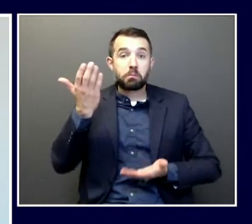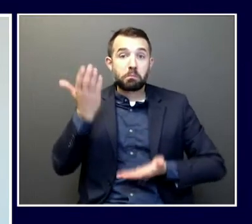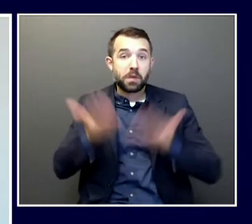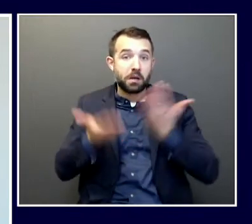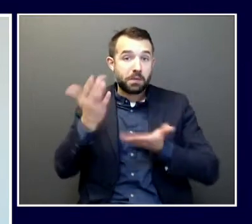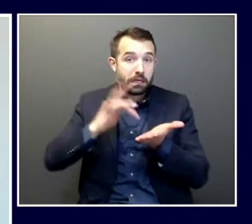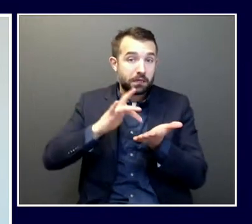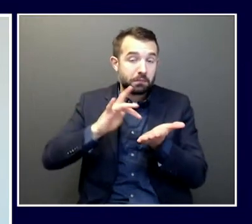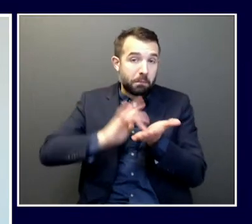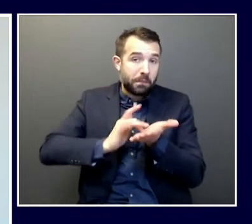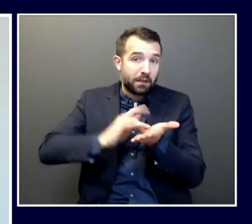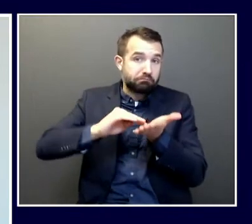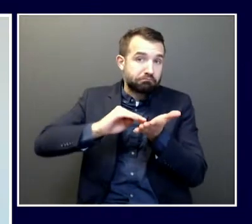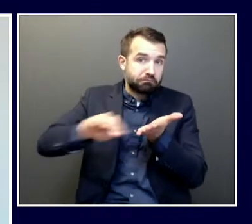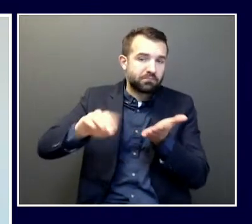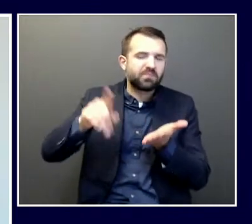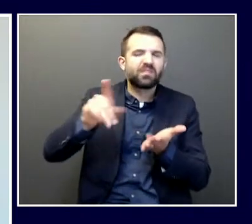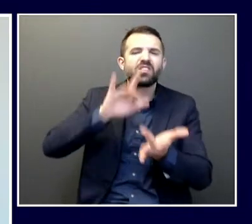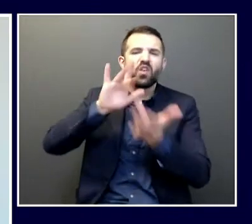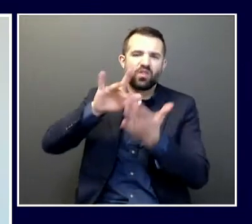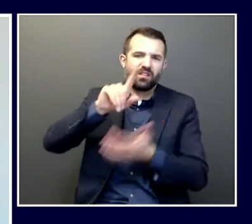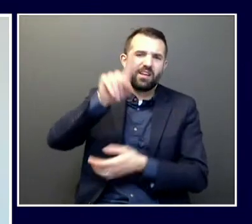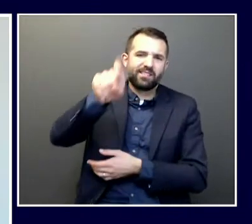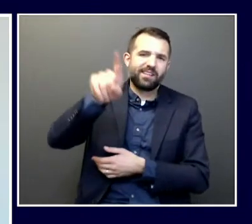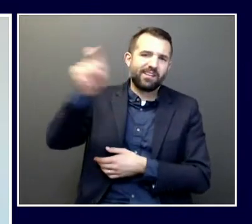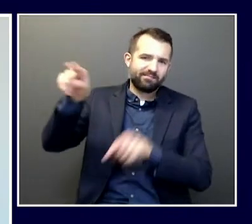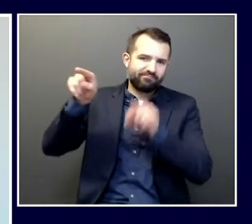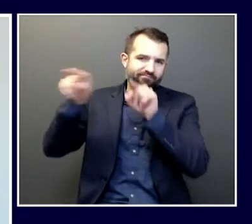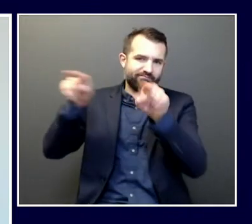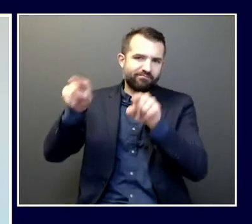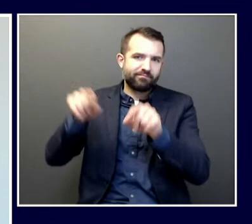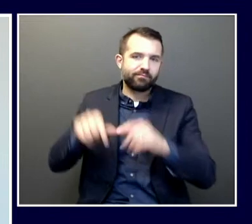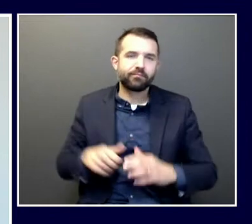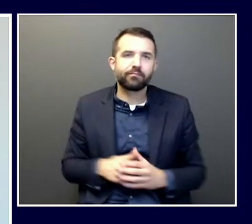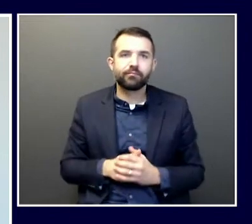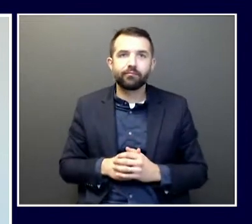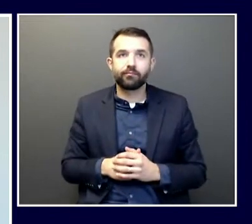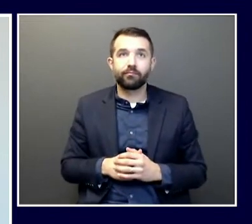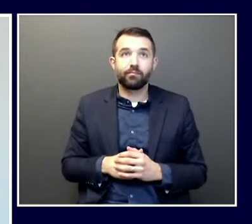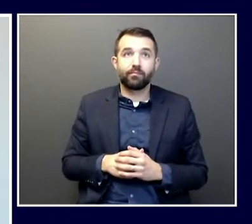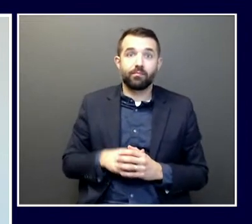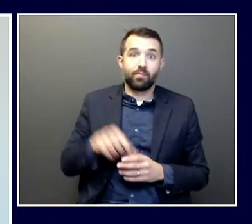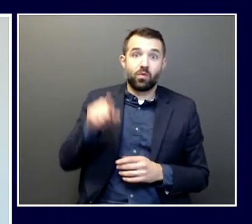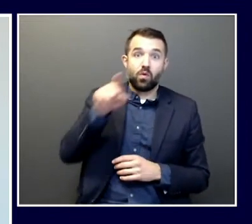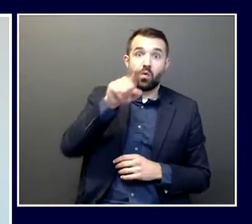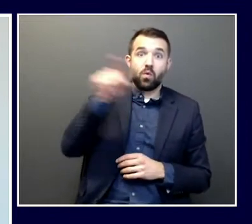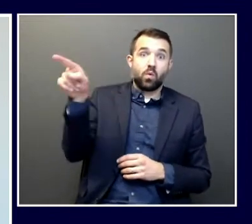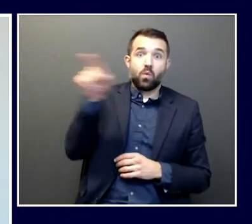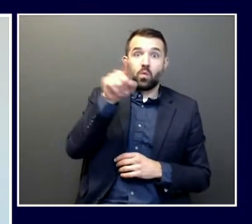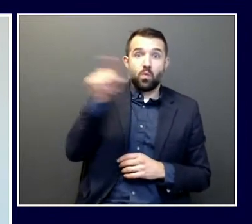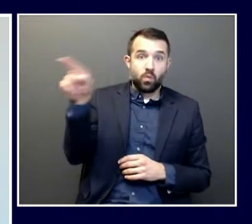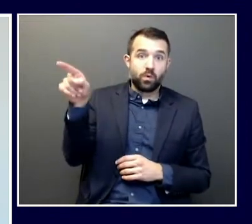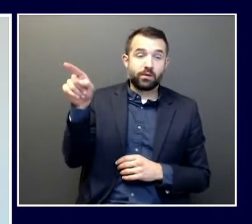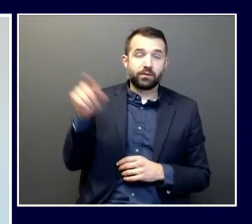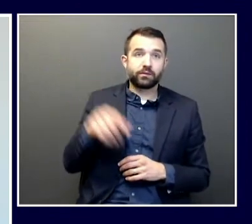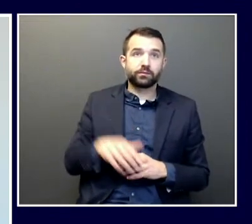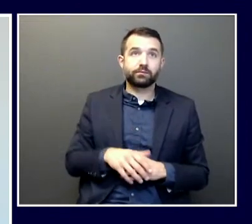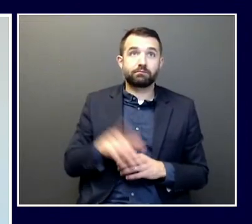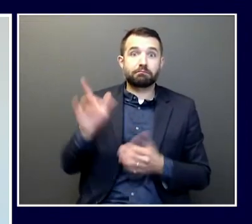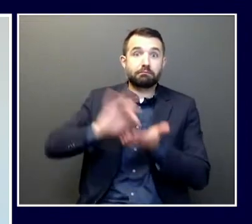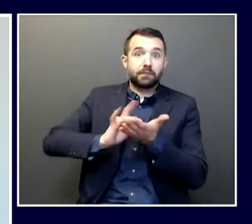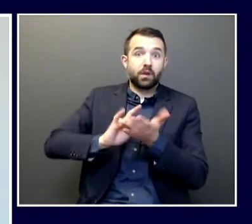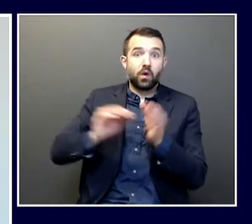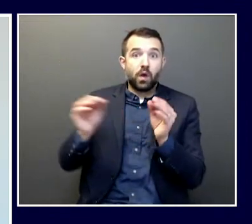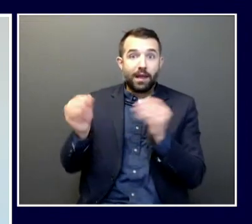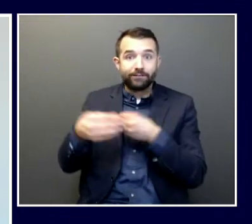to be working with all the organizations that are not near full compliance to find out what's